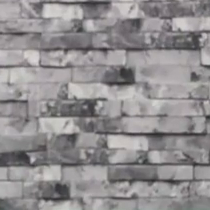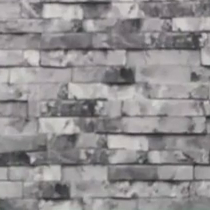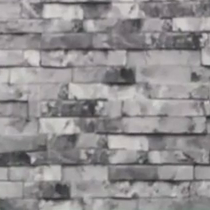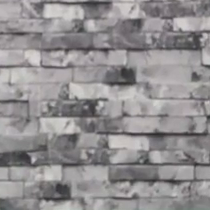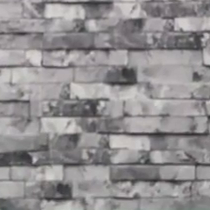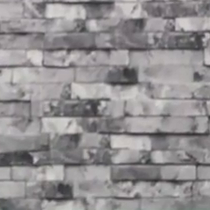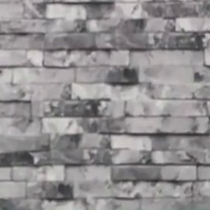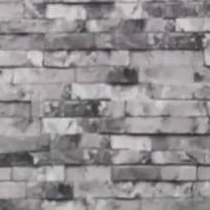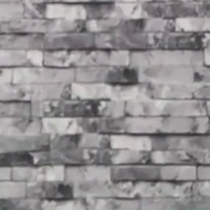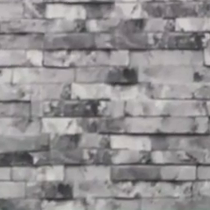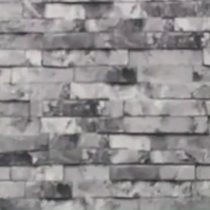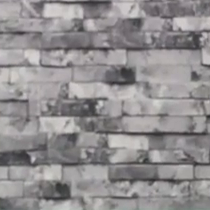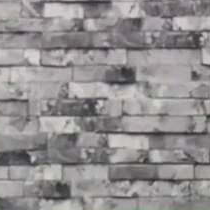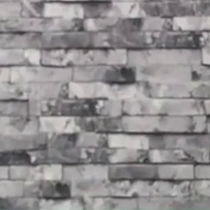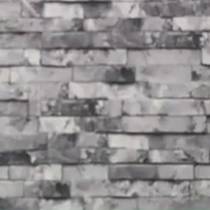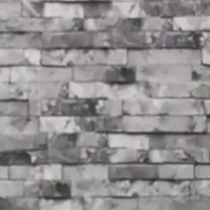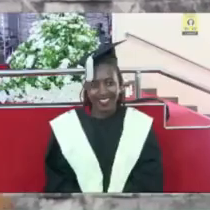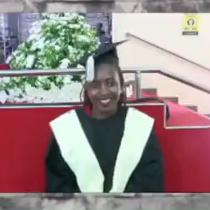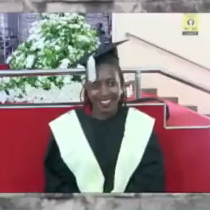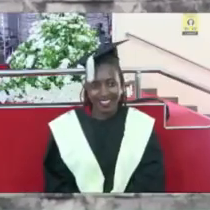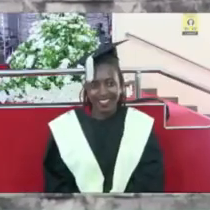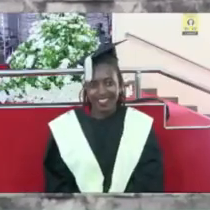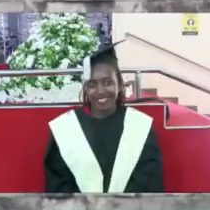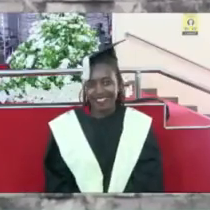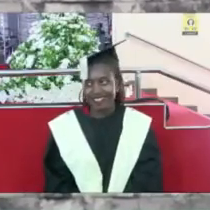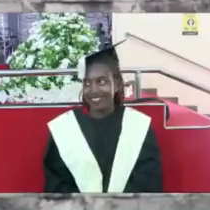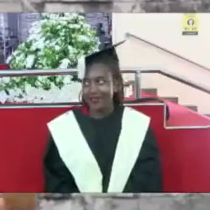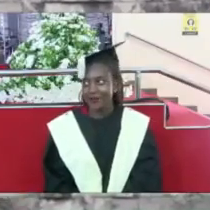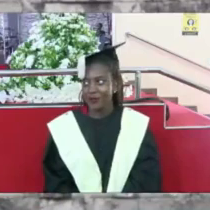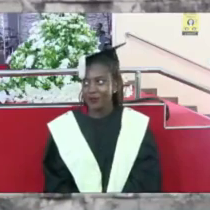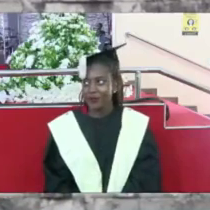Hallelujah. And he was alive.